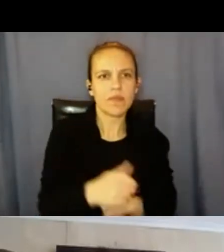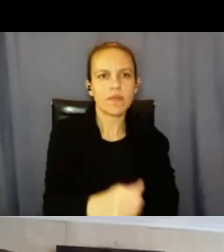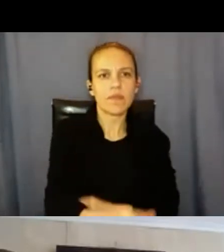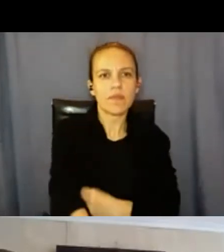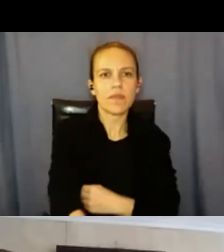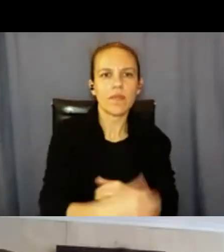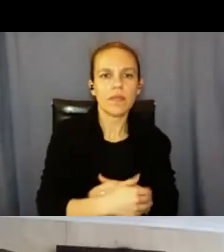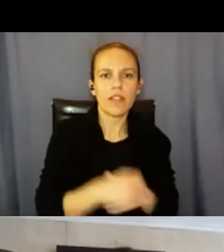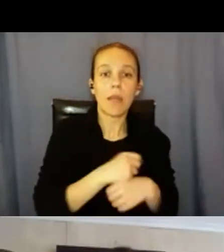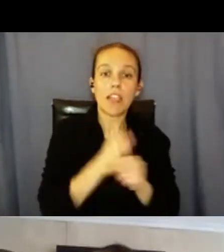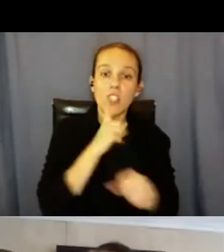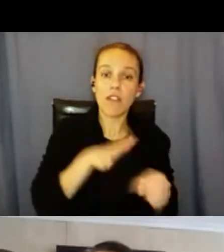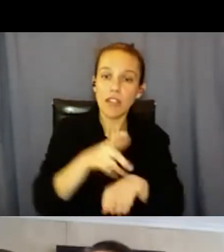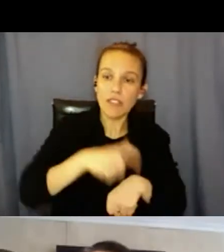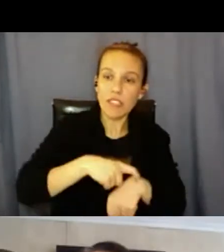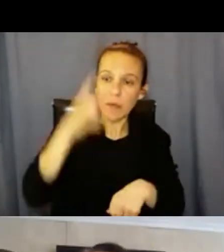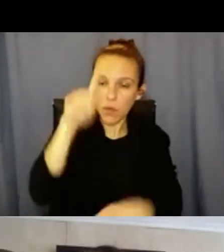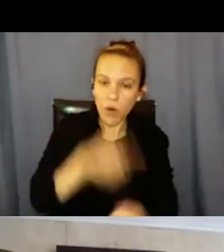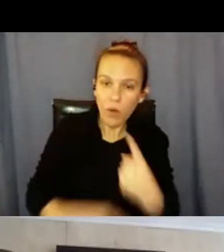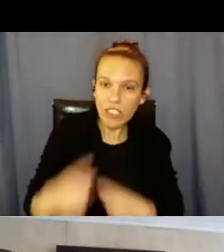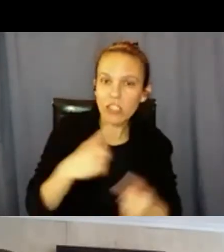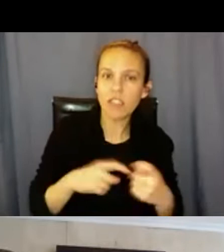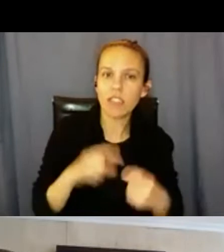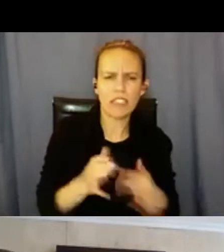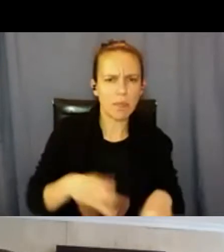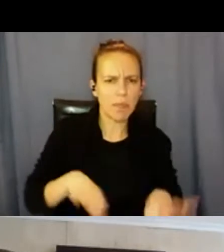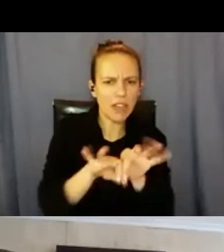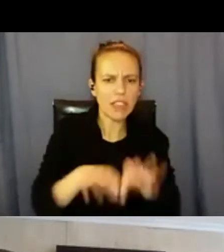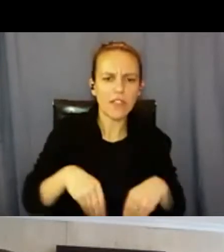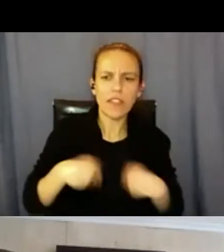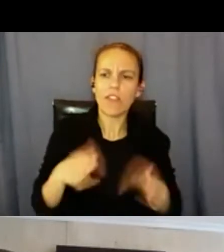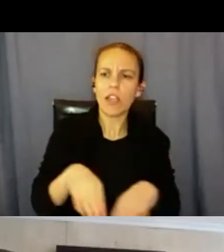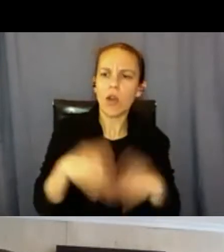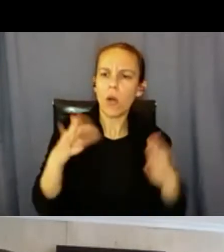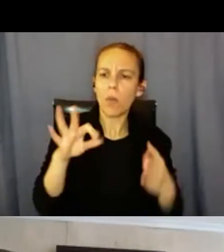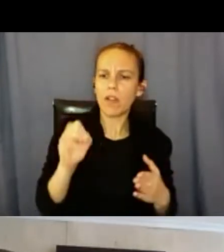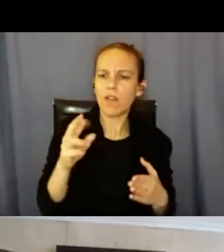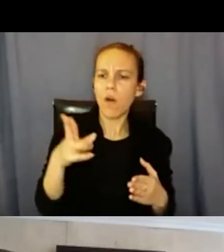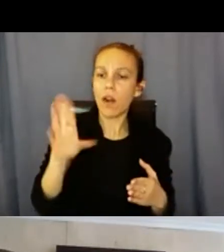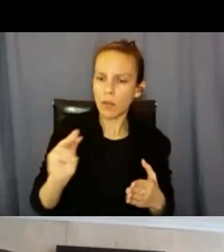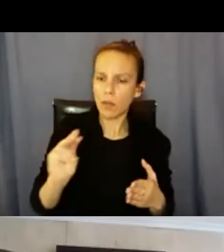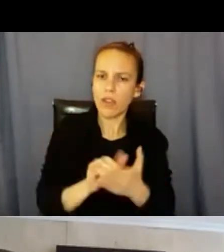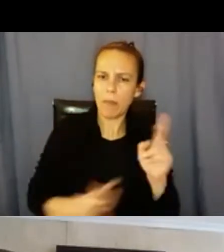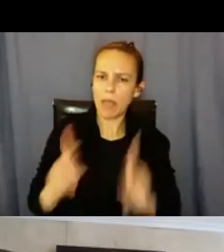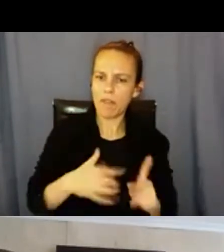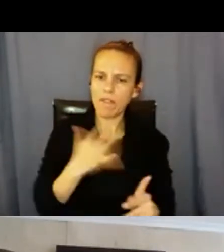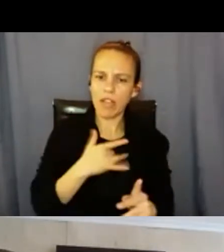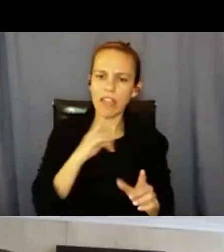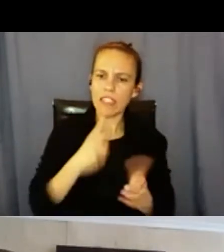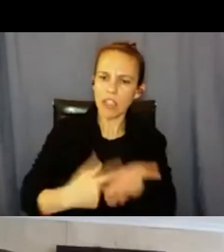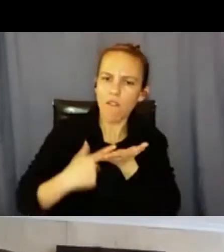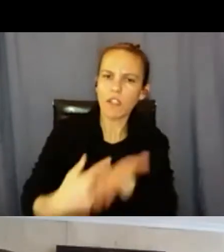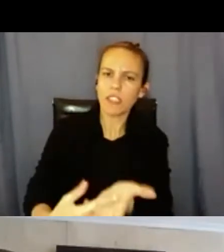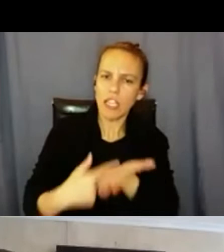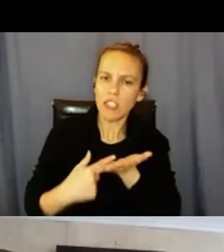Leaving room for questions is really imperative, giving an open forum so people feel like there's a conversation and their views